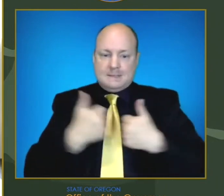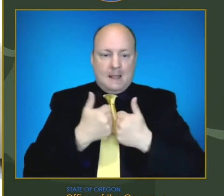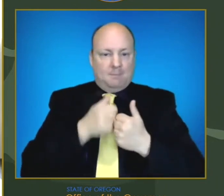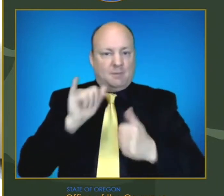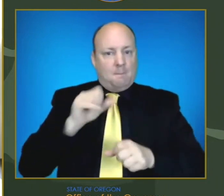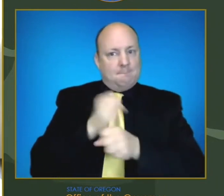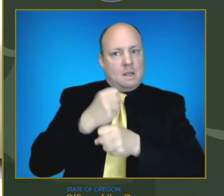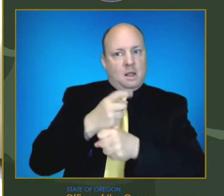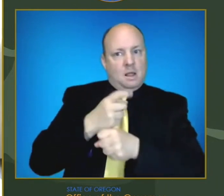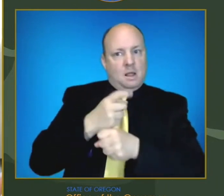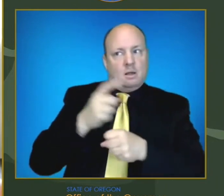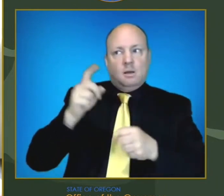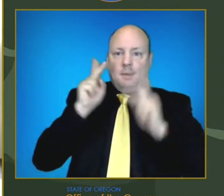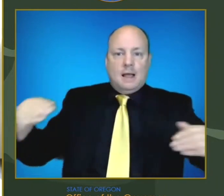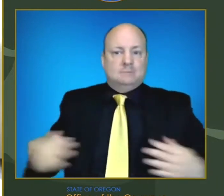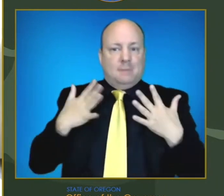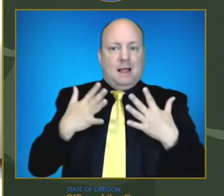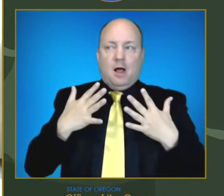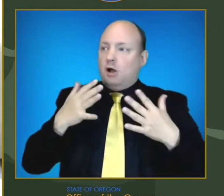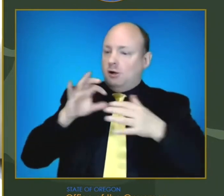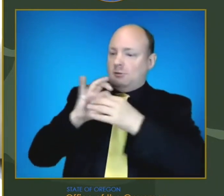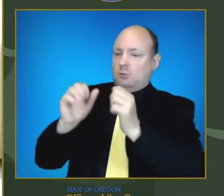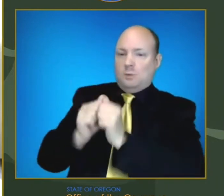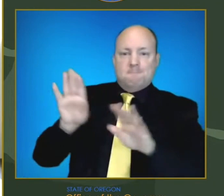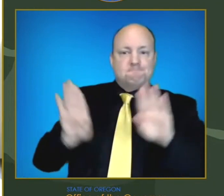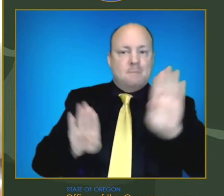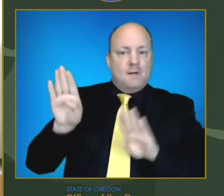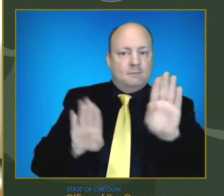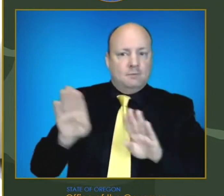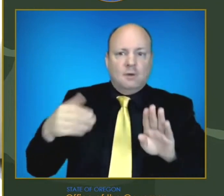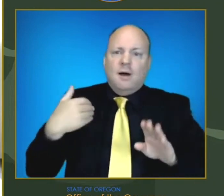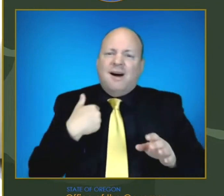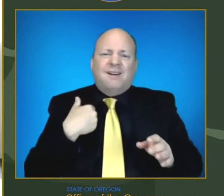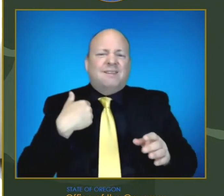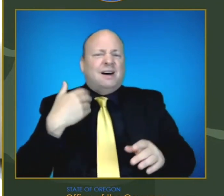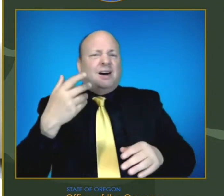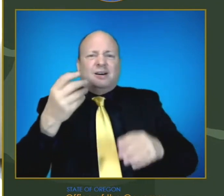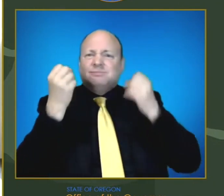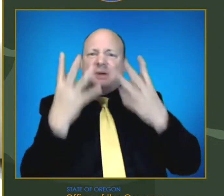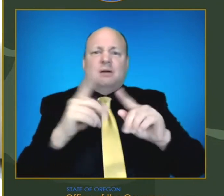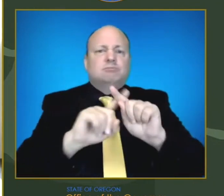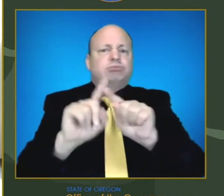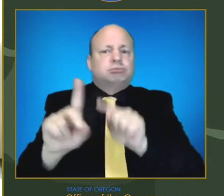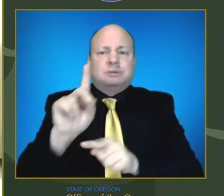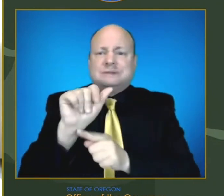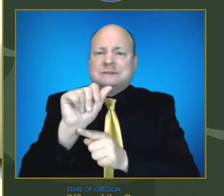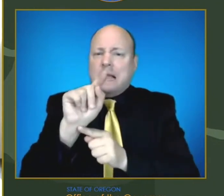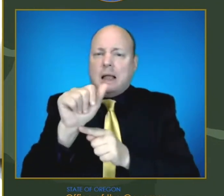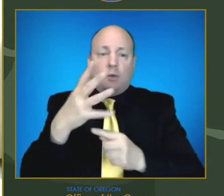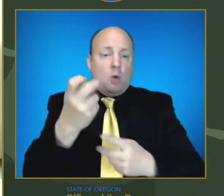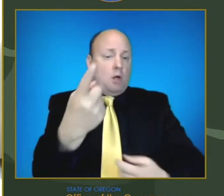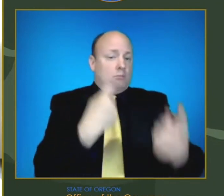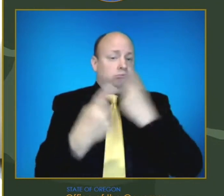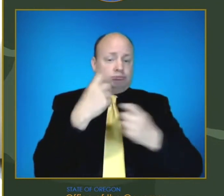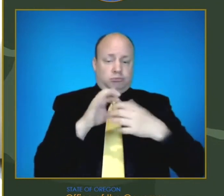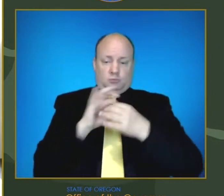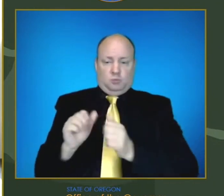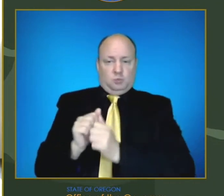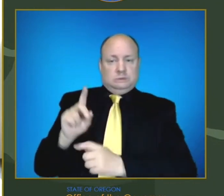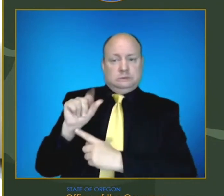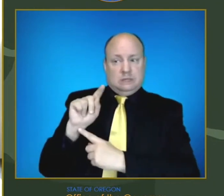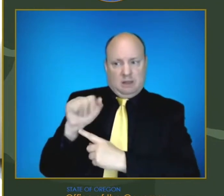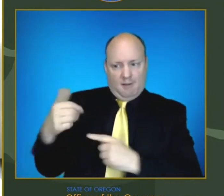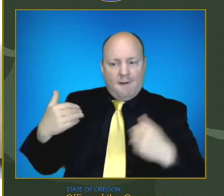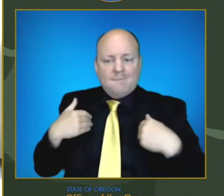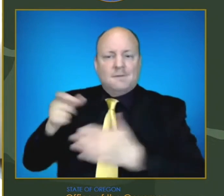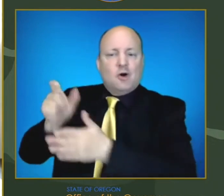data that I could pull to, and I'm happy to do so in questions or after the conference. But I think the punchline is this: incentives